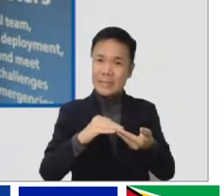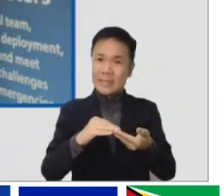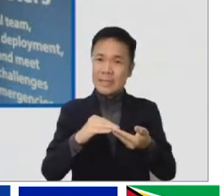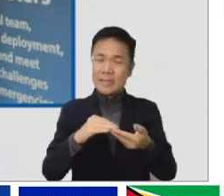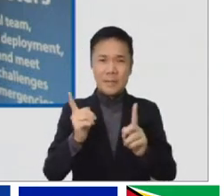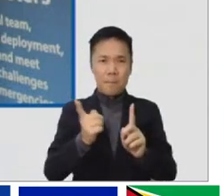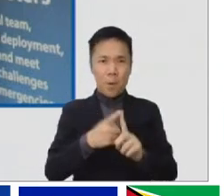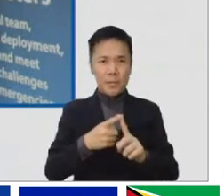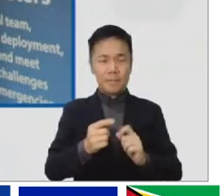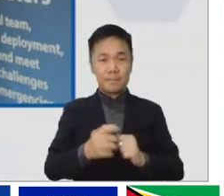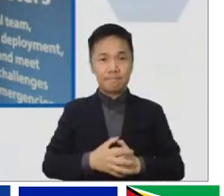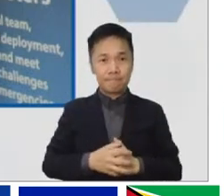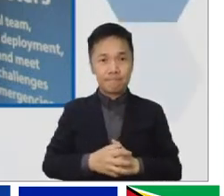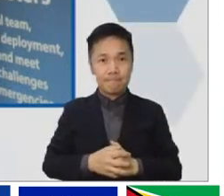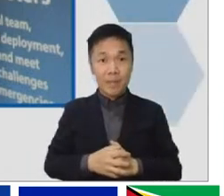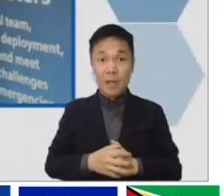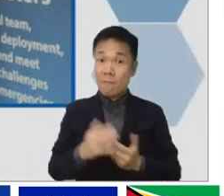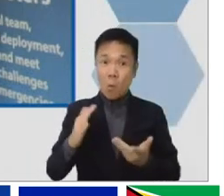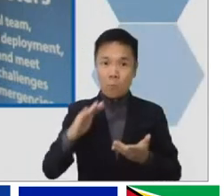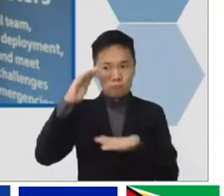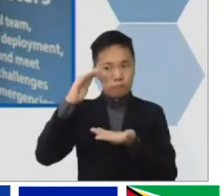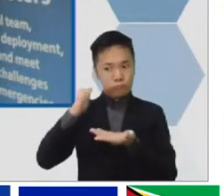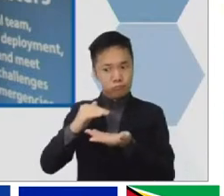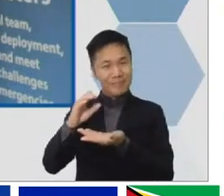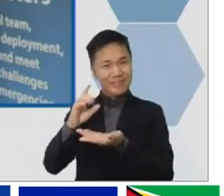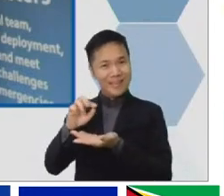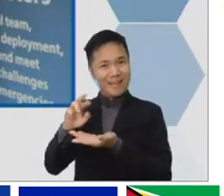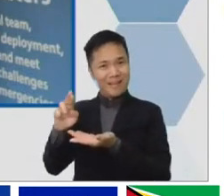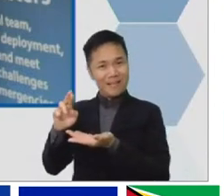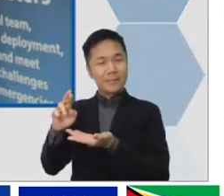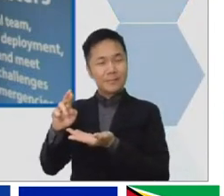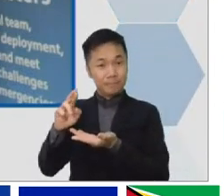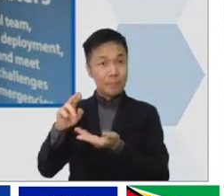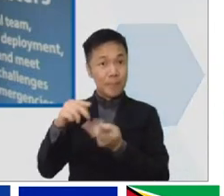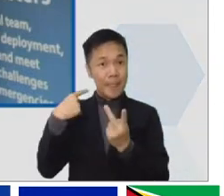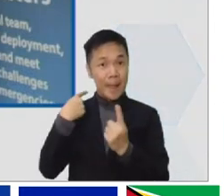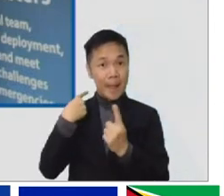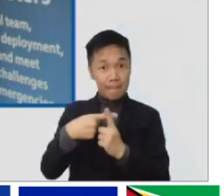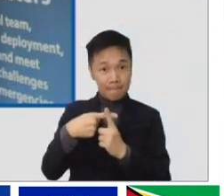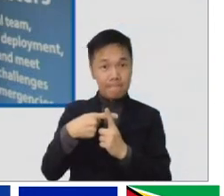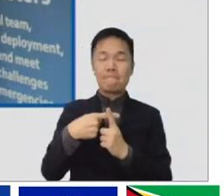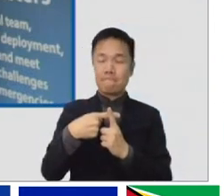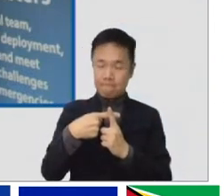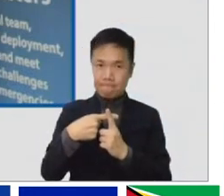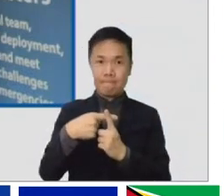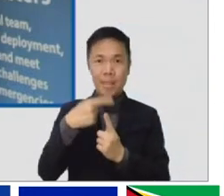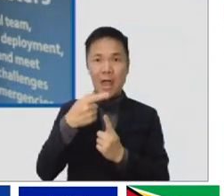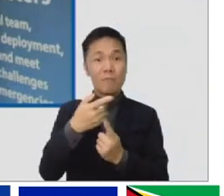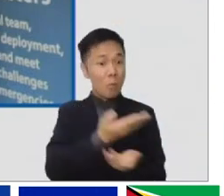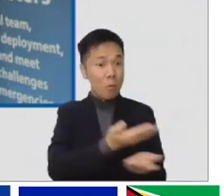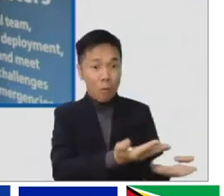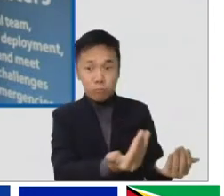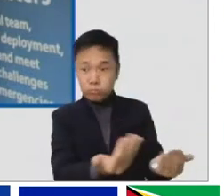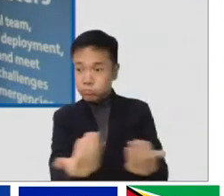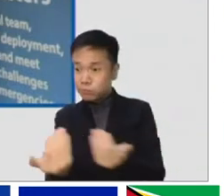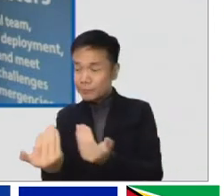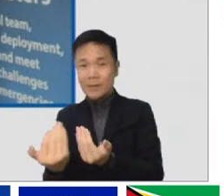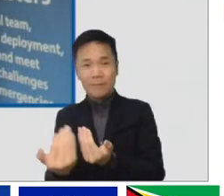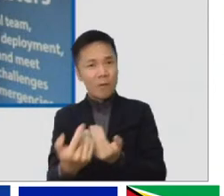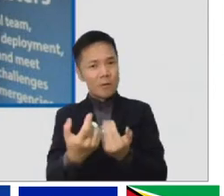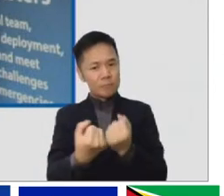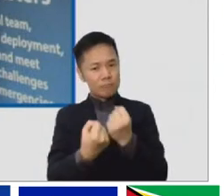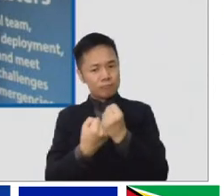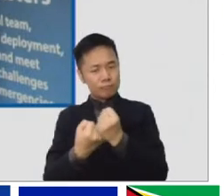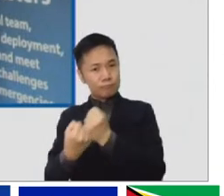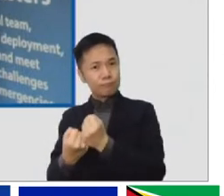disaster risk and promote the response of every sector at appropriate levels. Only this way we will